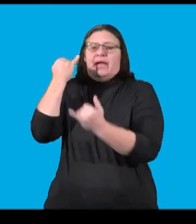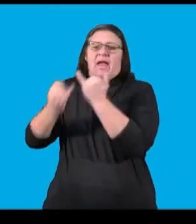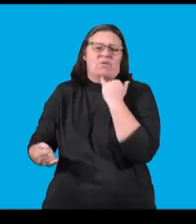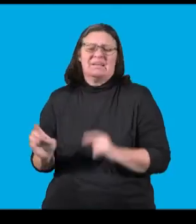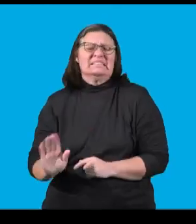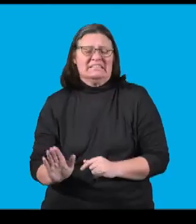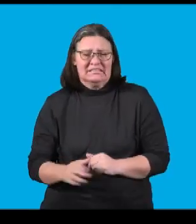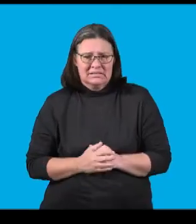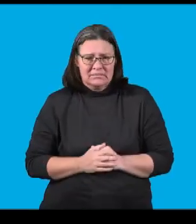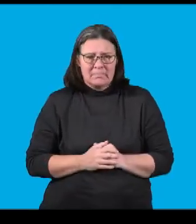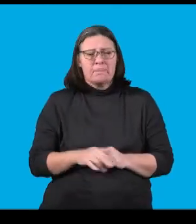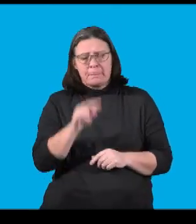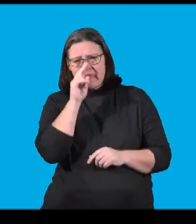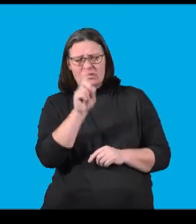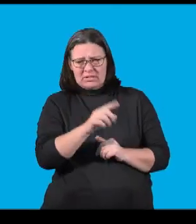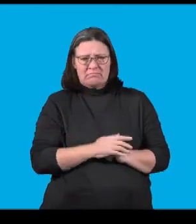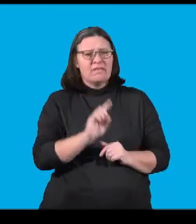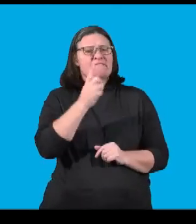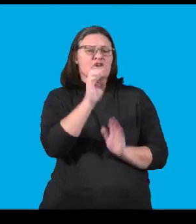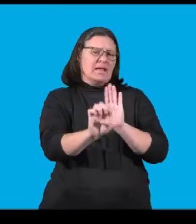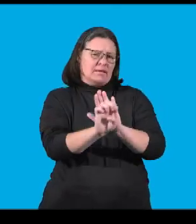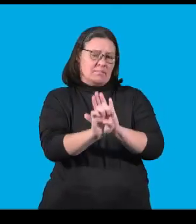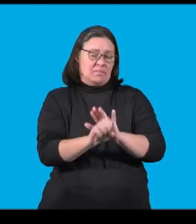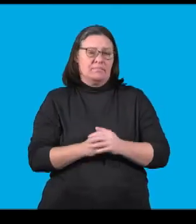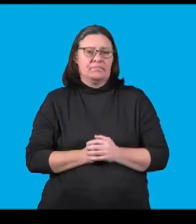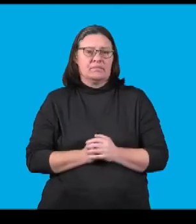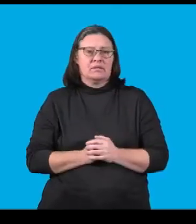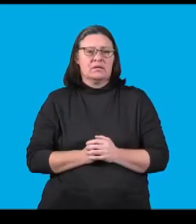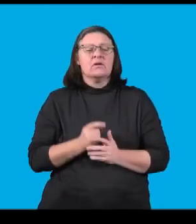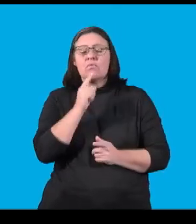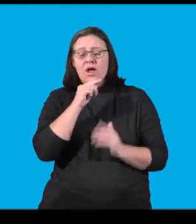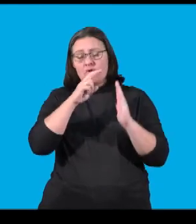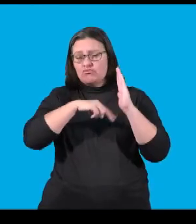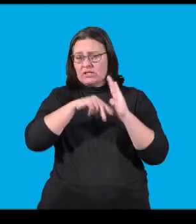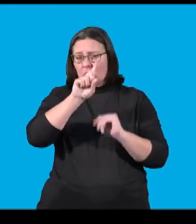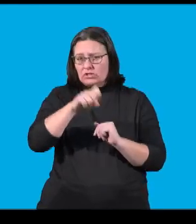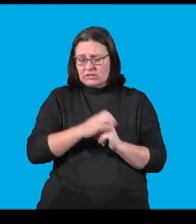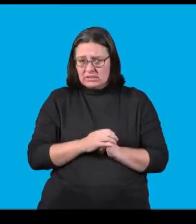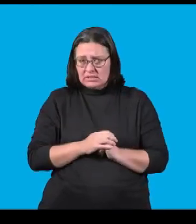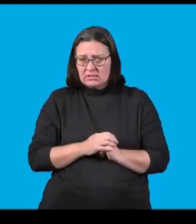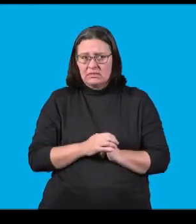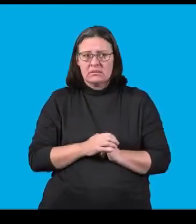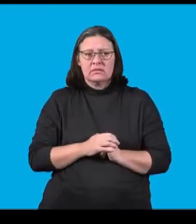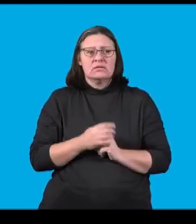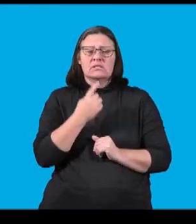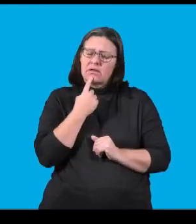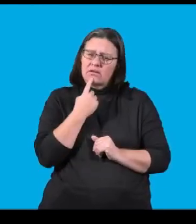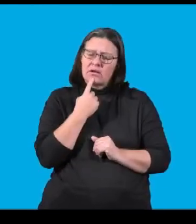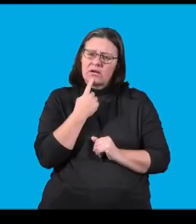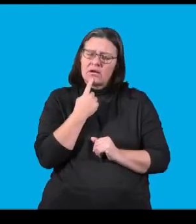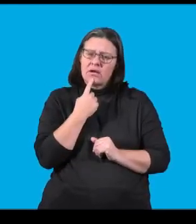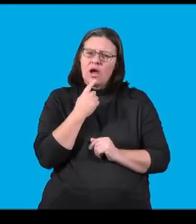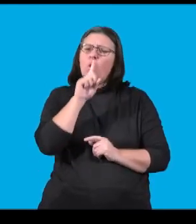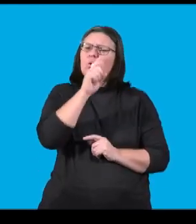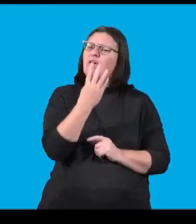errors. All right, so let's see what we're talking about here. Let's look at the first example. So we read the question, and we